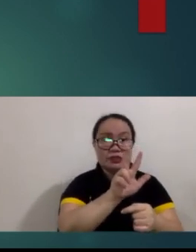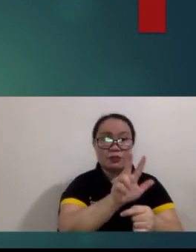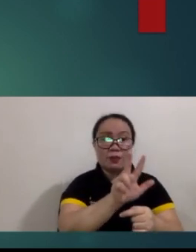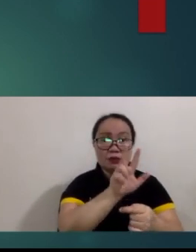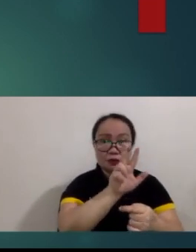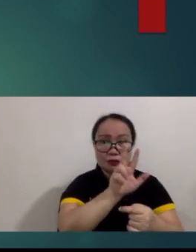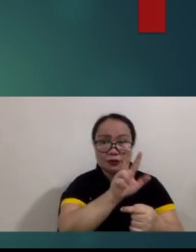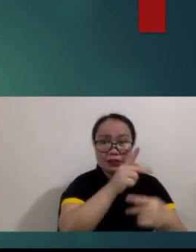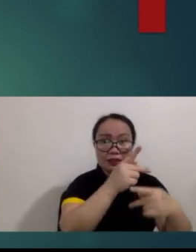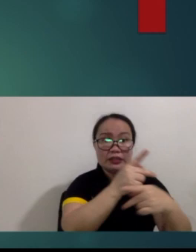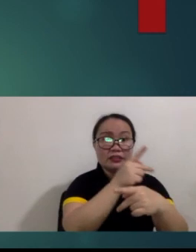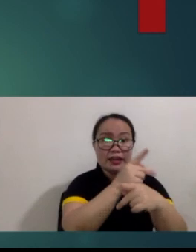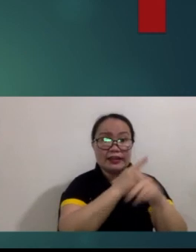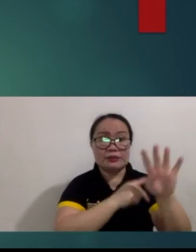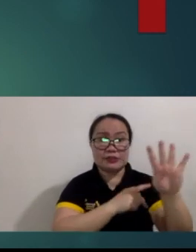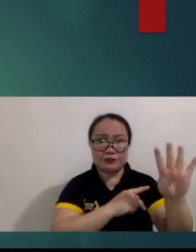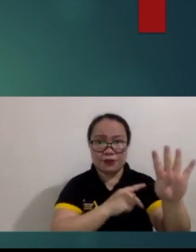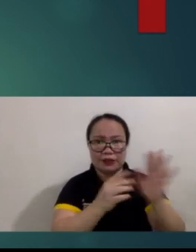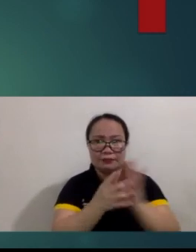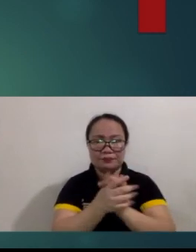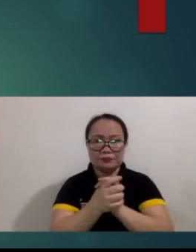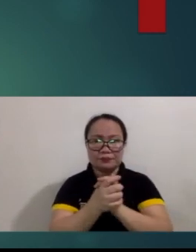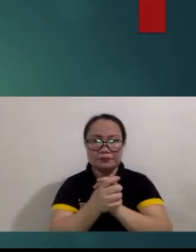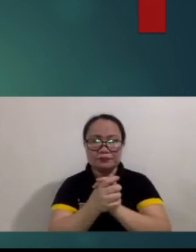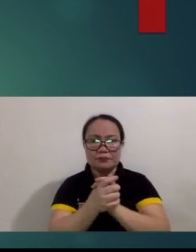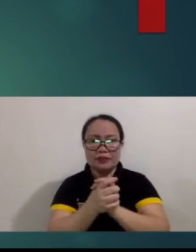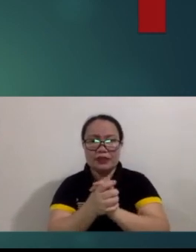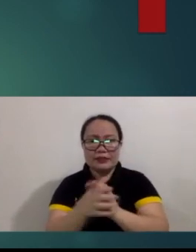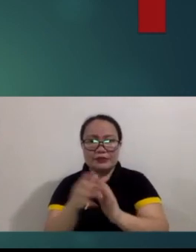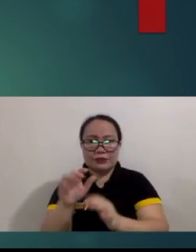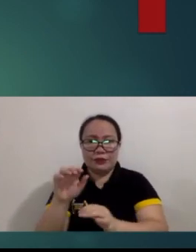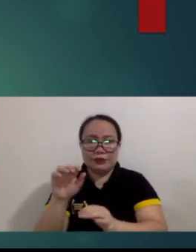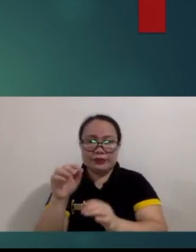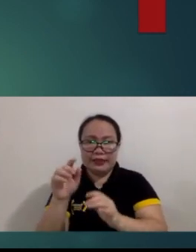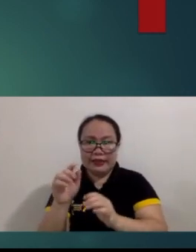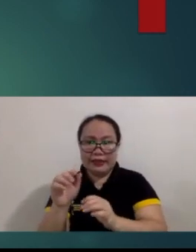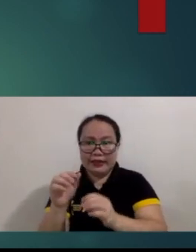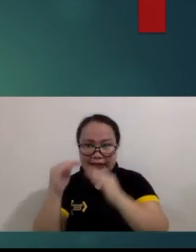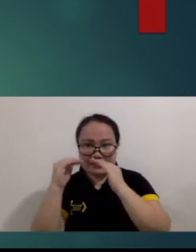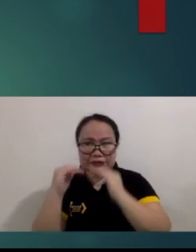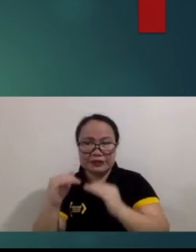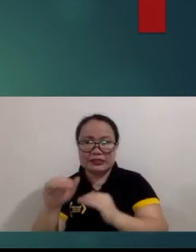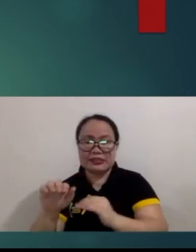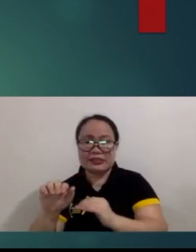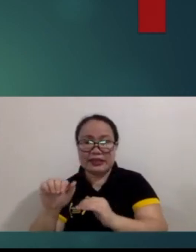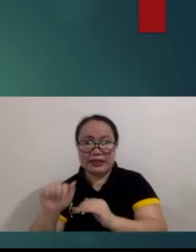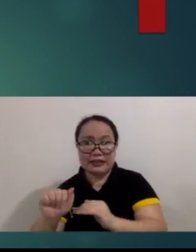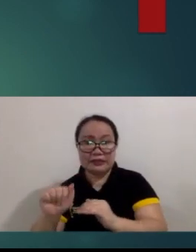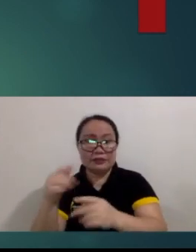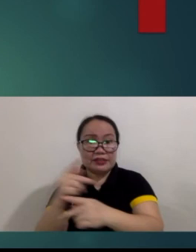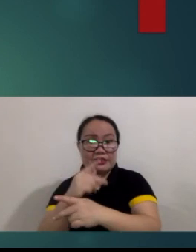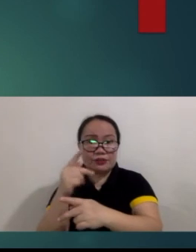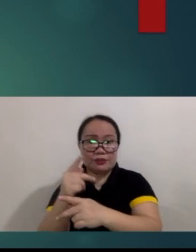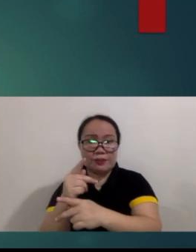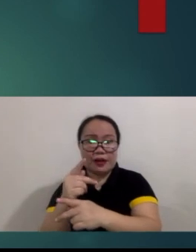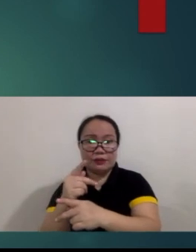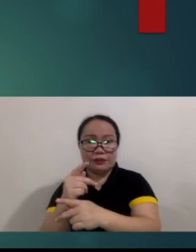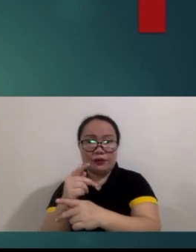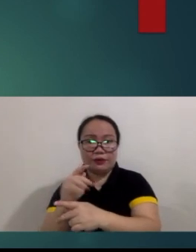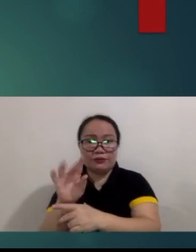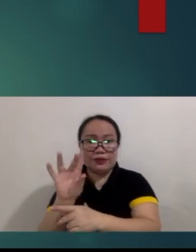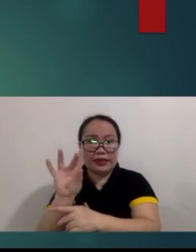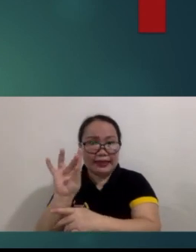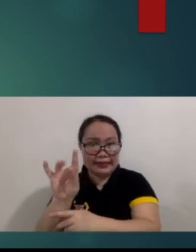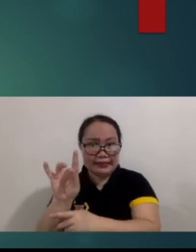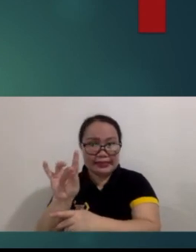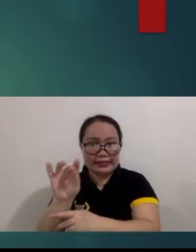raised to the power of 3 times 4. So the answer is a raised to the power